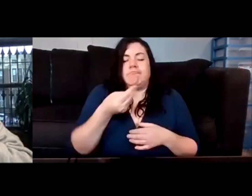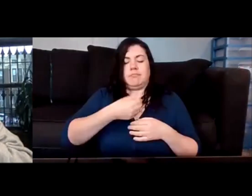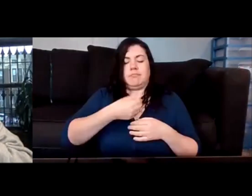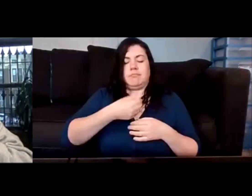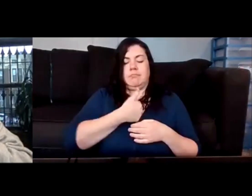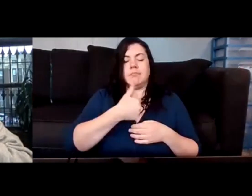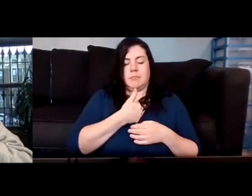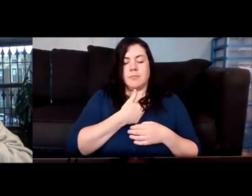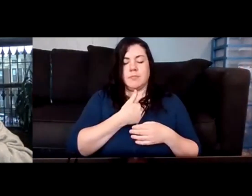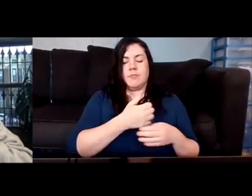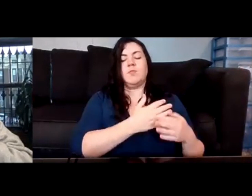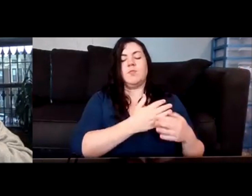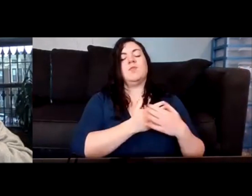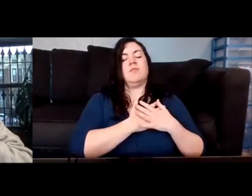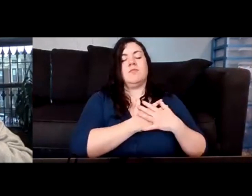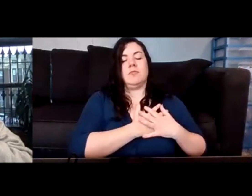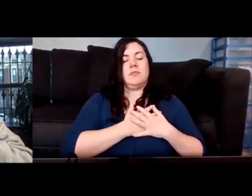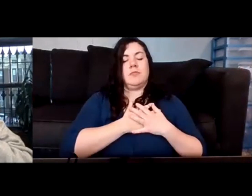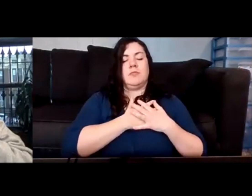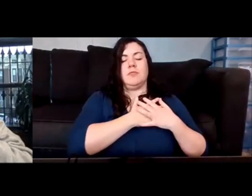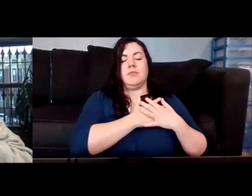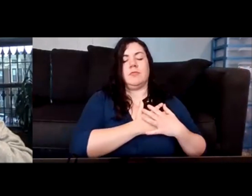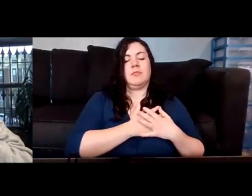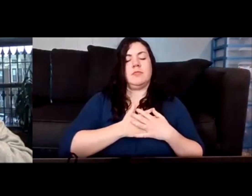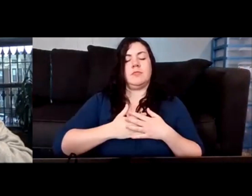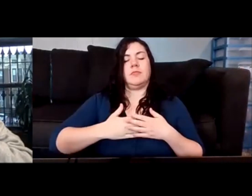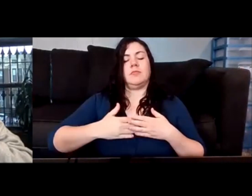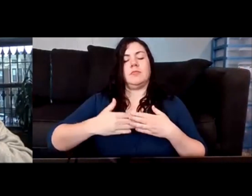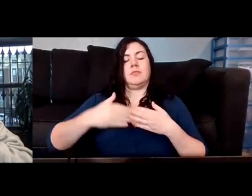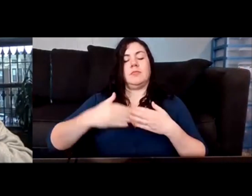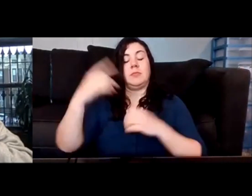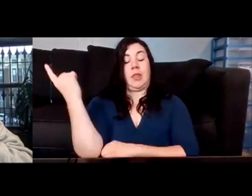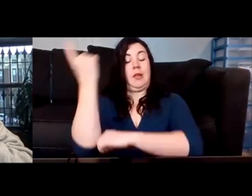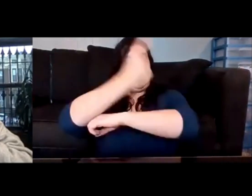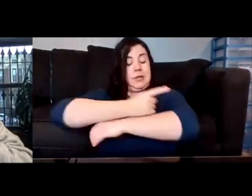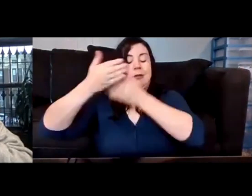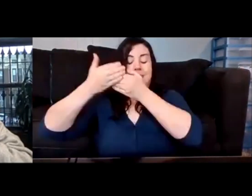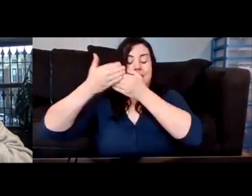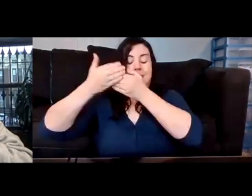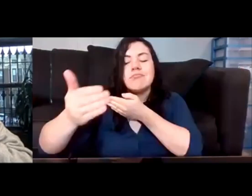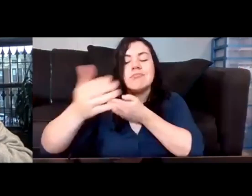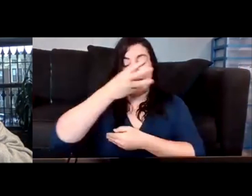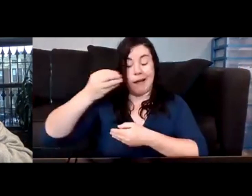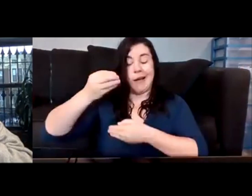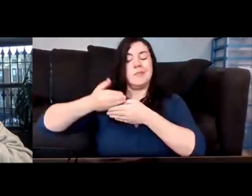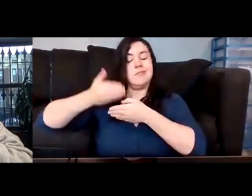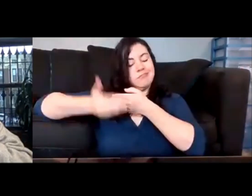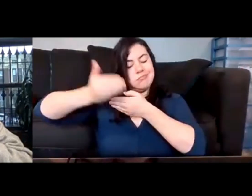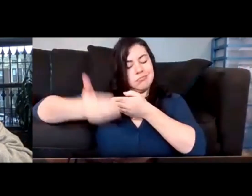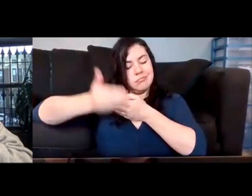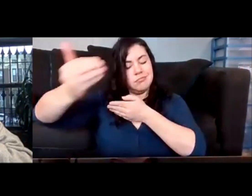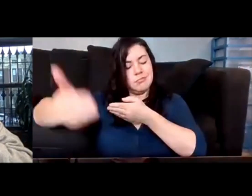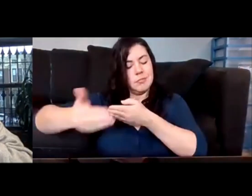And as we move through the rest of this day and the days to come, knowing that we can always give ourselves what we need, we can